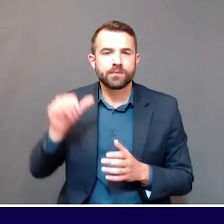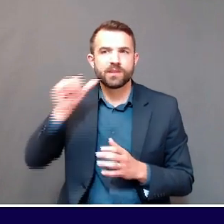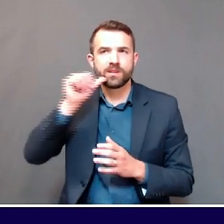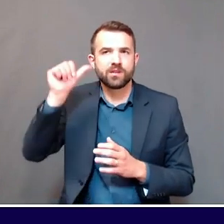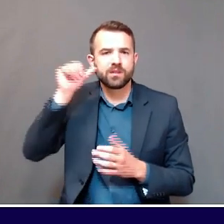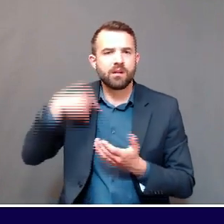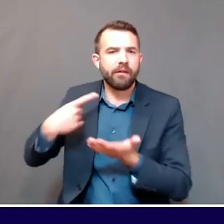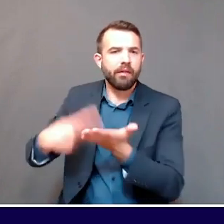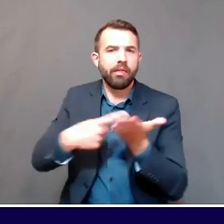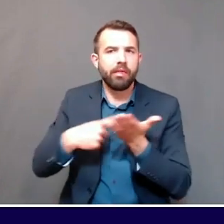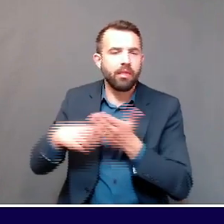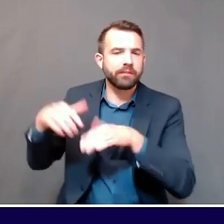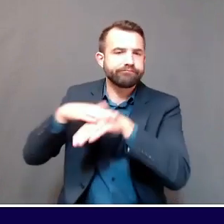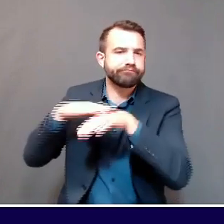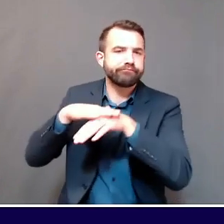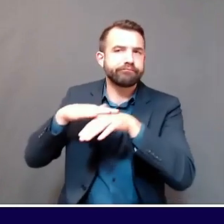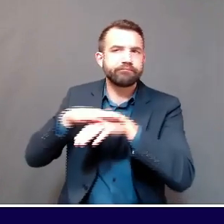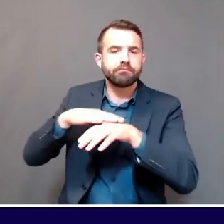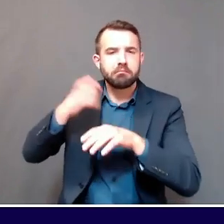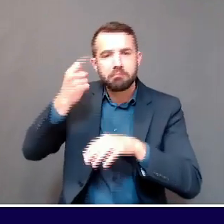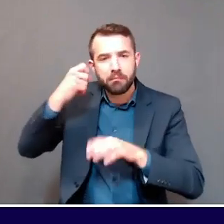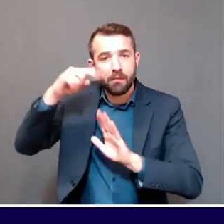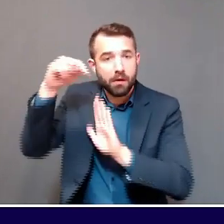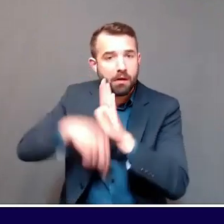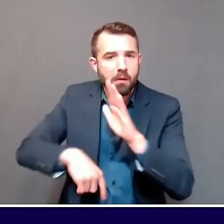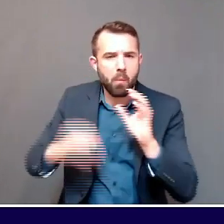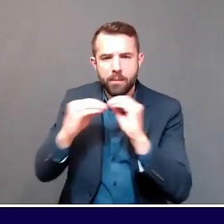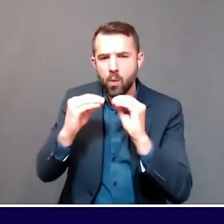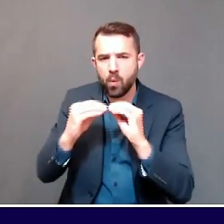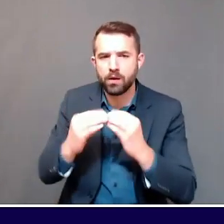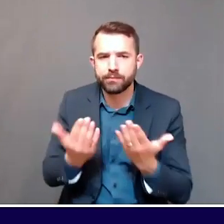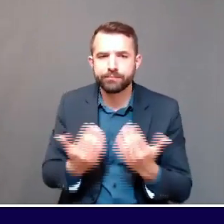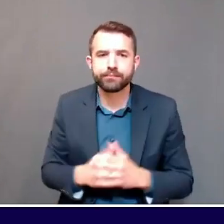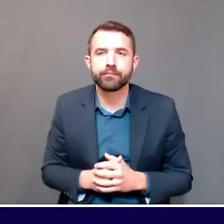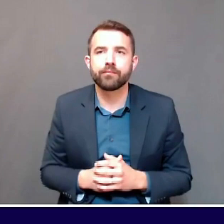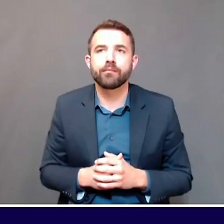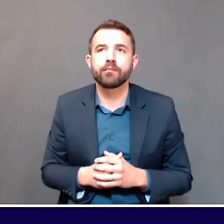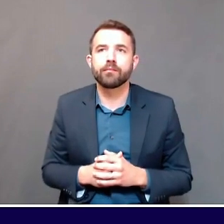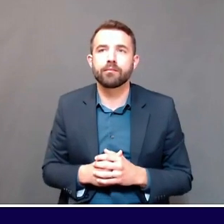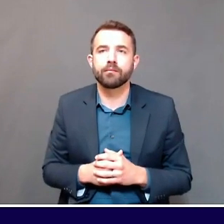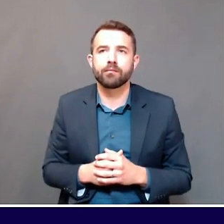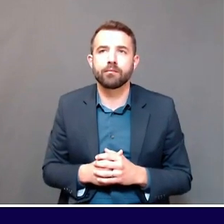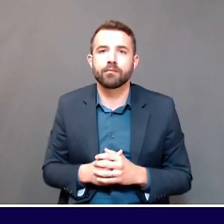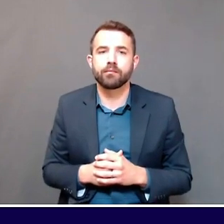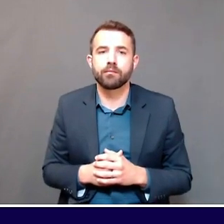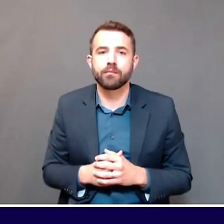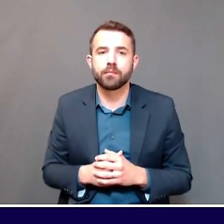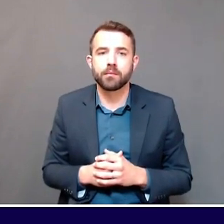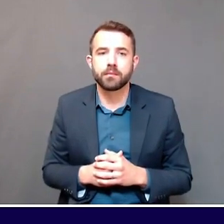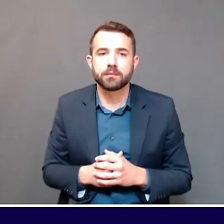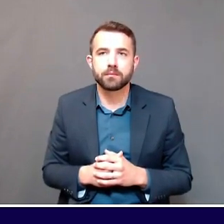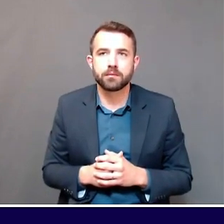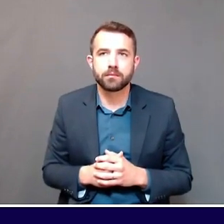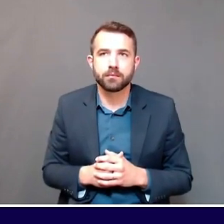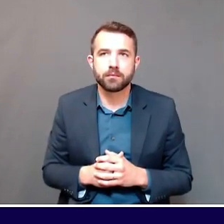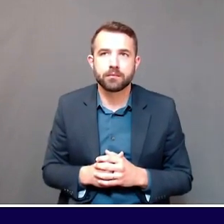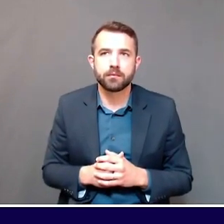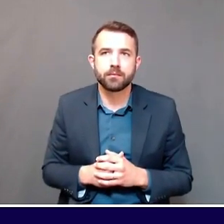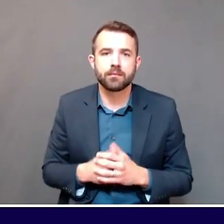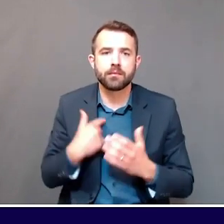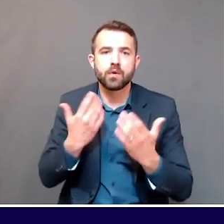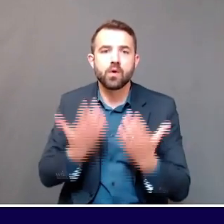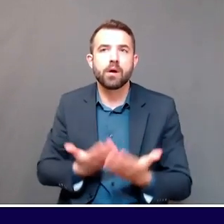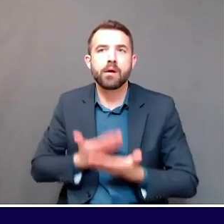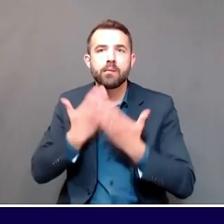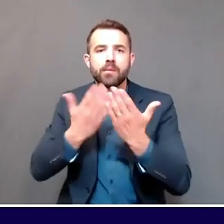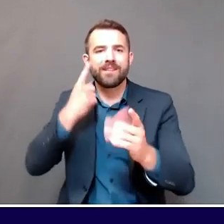this proposal that's being circulated to have to deal with the self-quarantine requirement